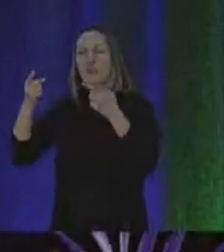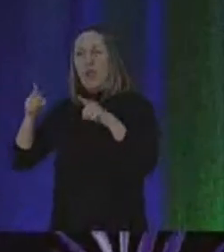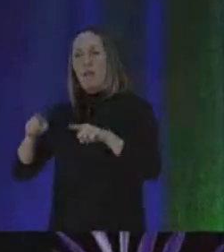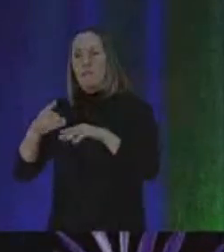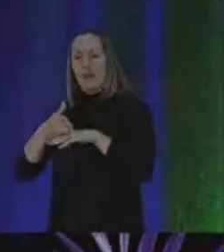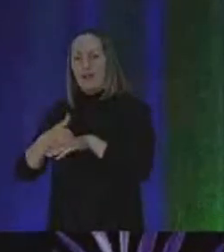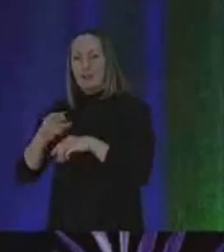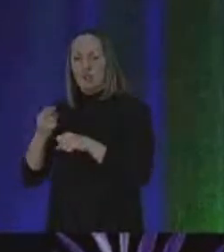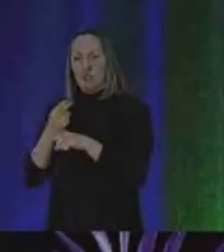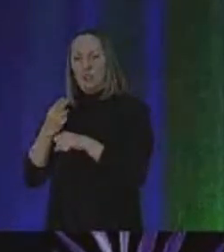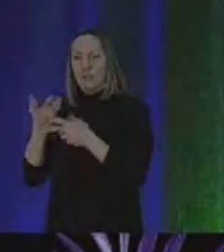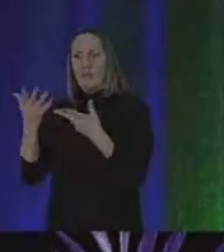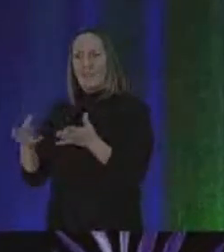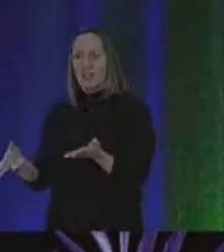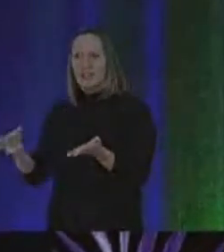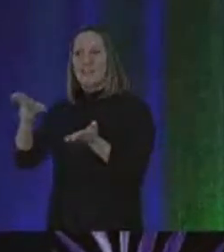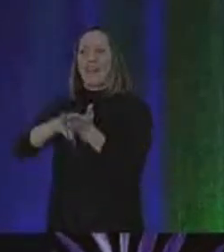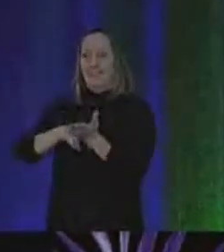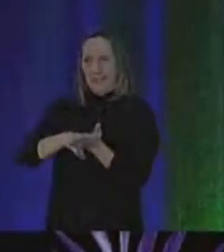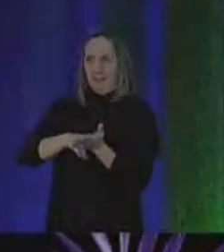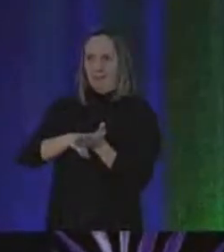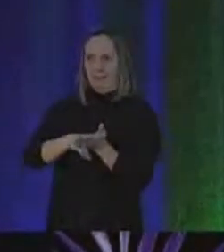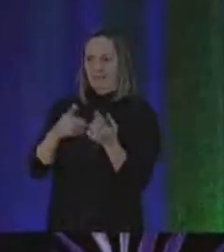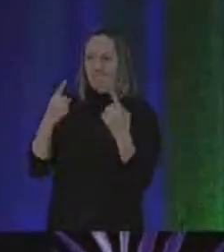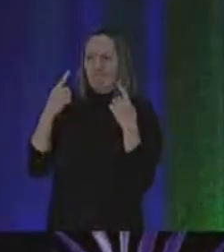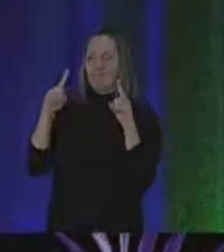a user has signed into my application.